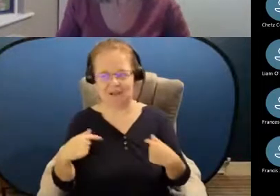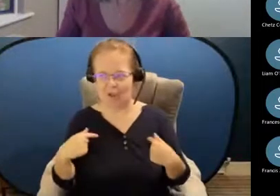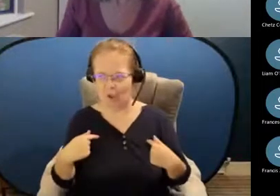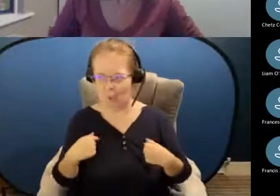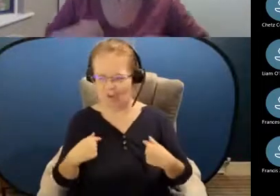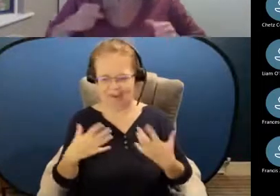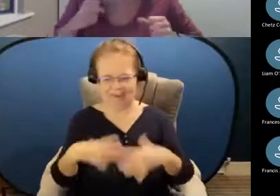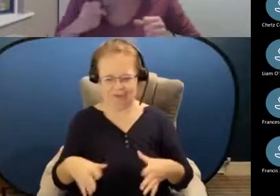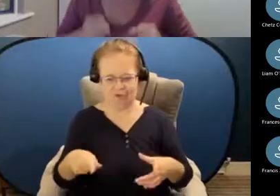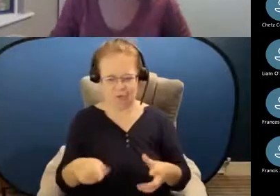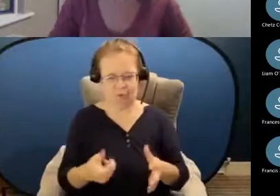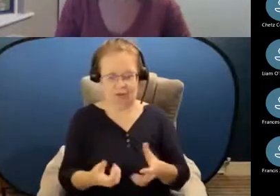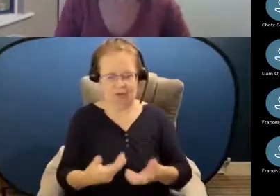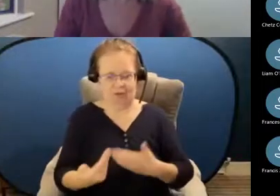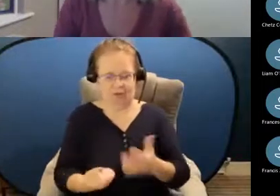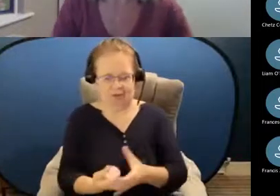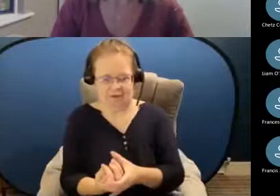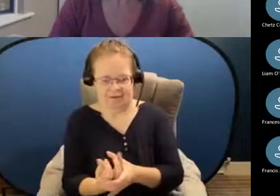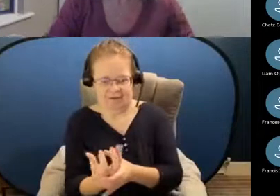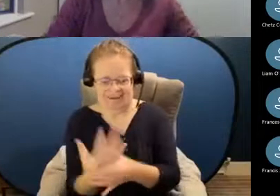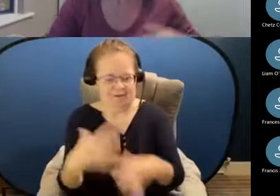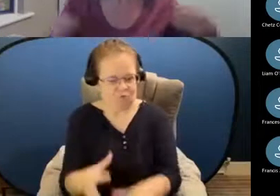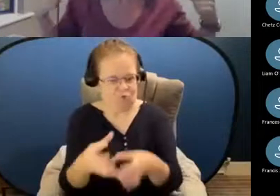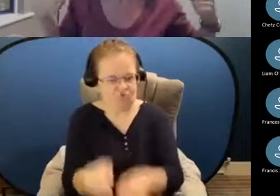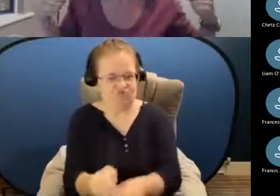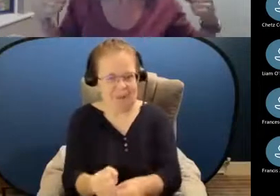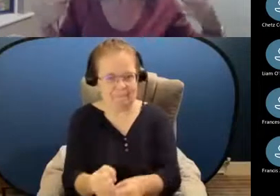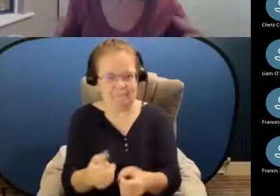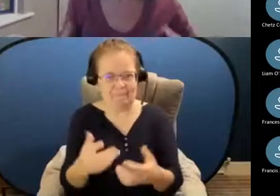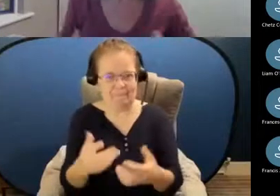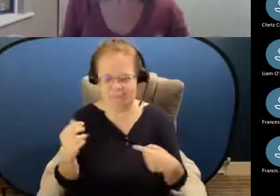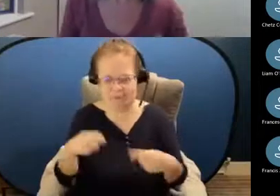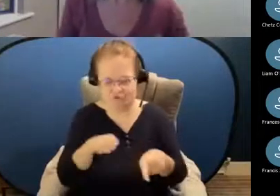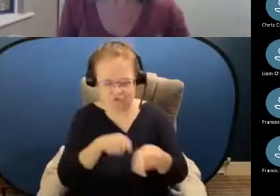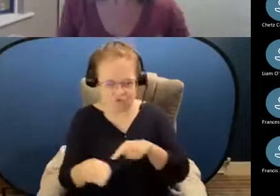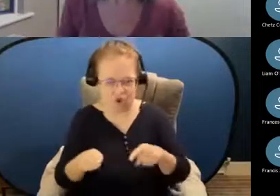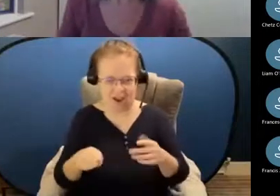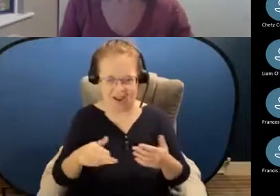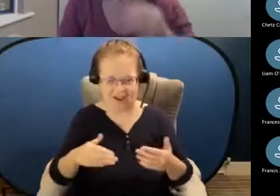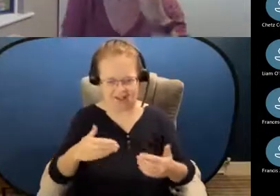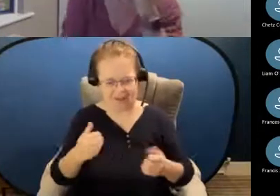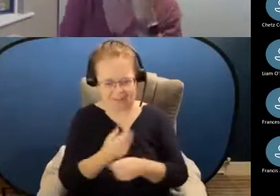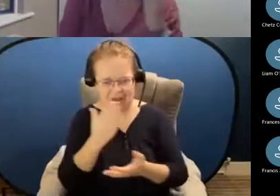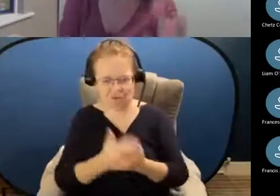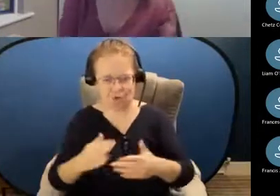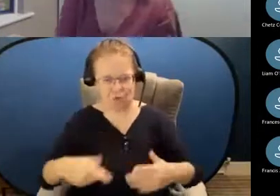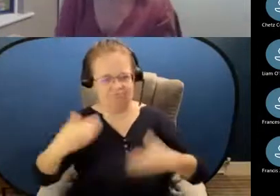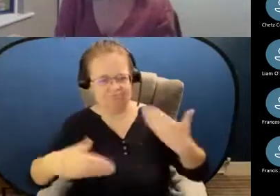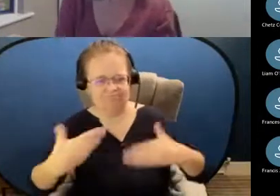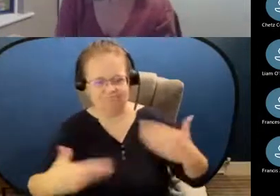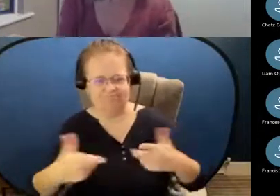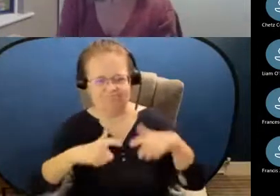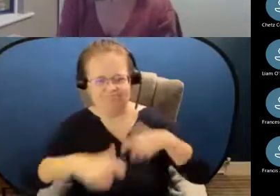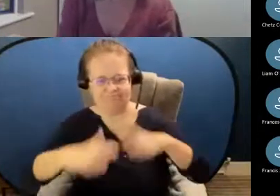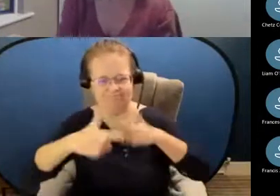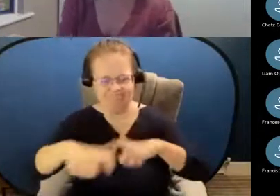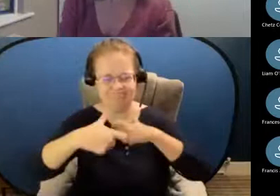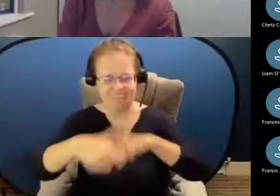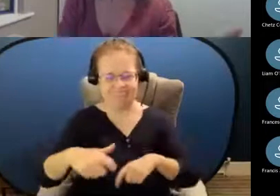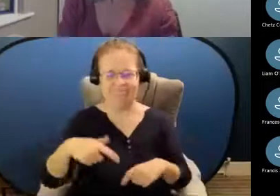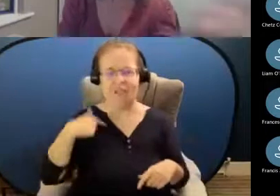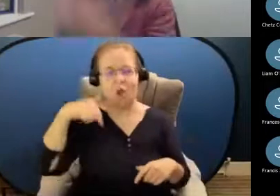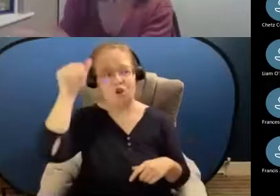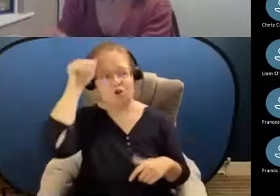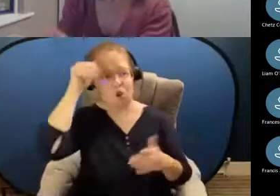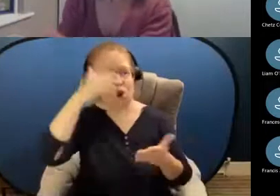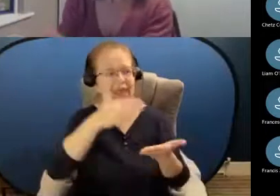that moment and do everything we can to sort of drive that forward. And I think knowledge share has come